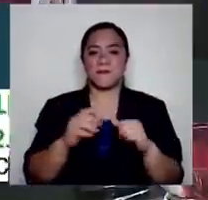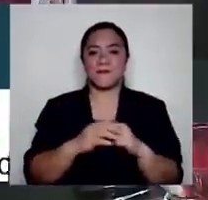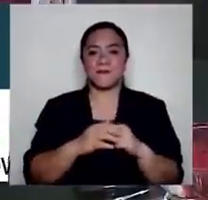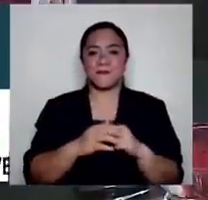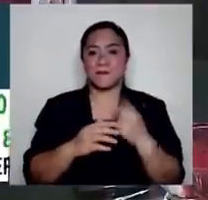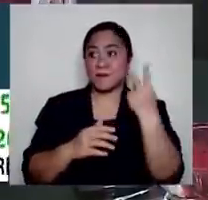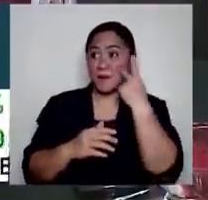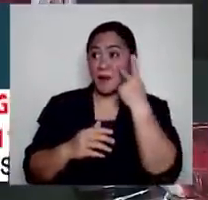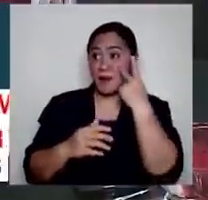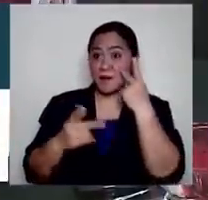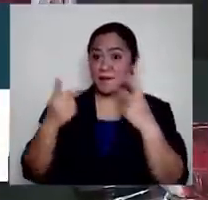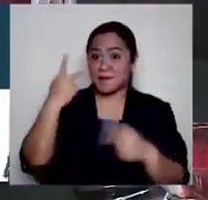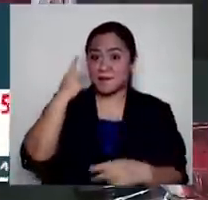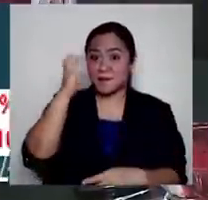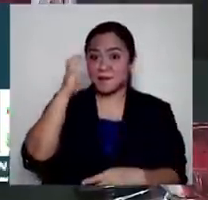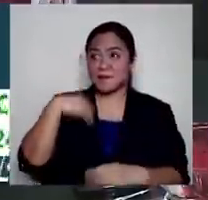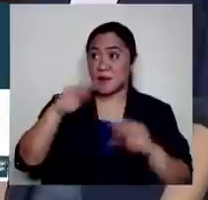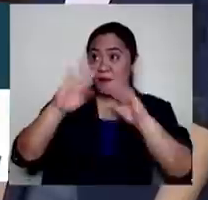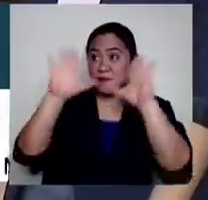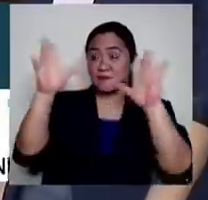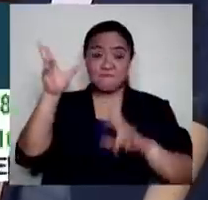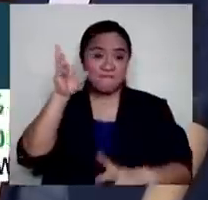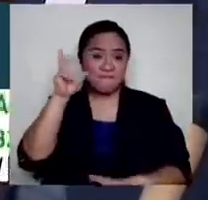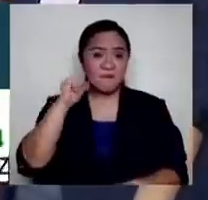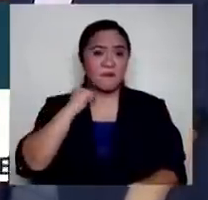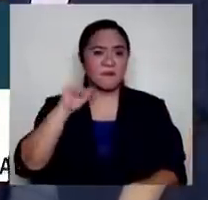Yeah, I'm here. Am I clear? Okay.